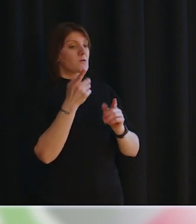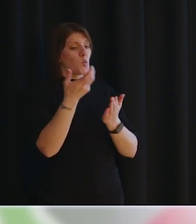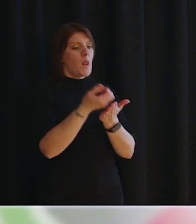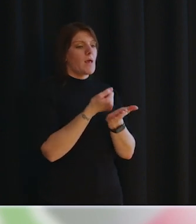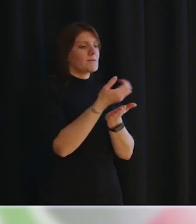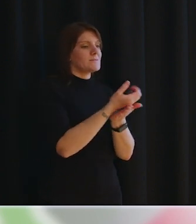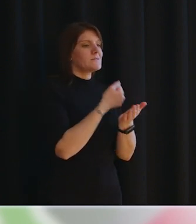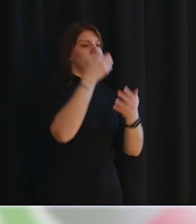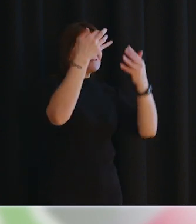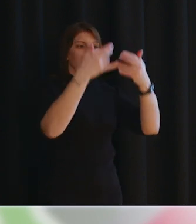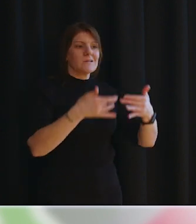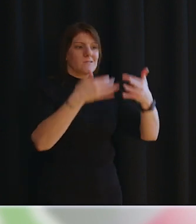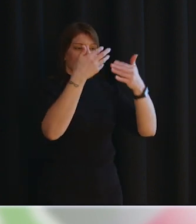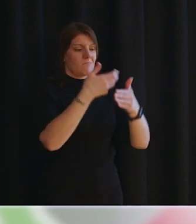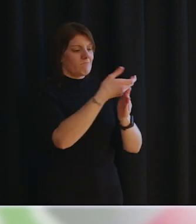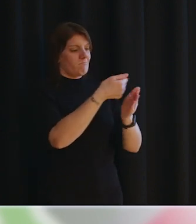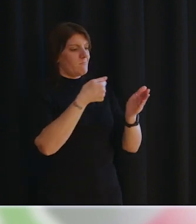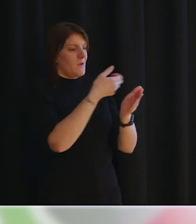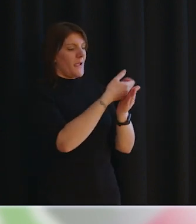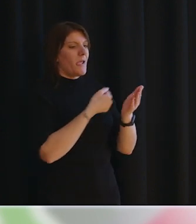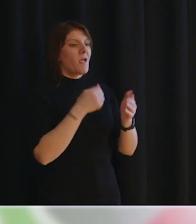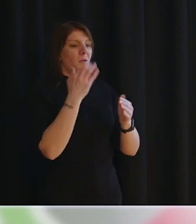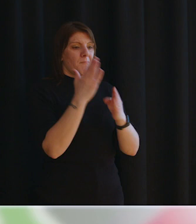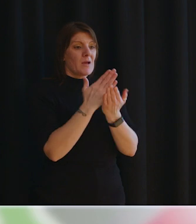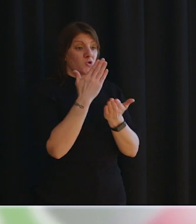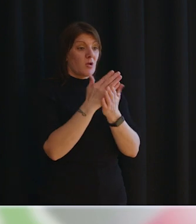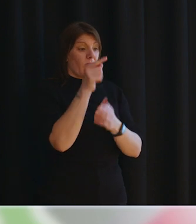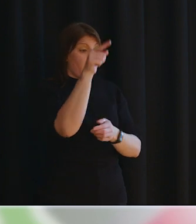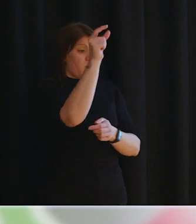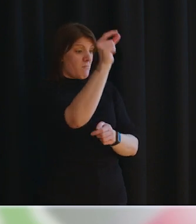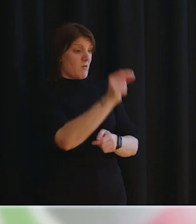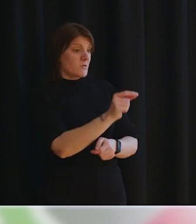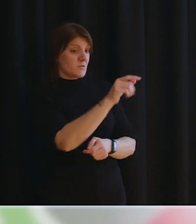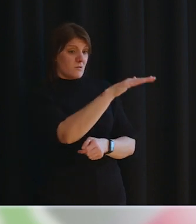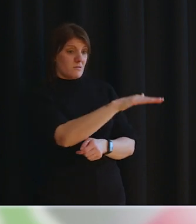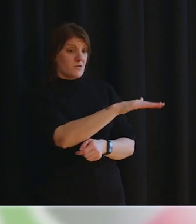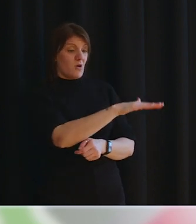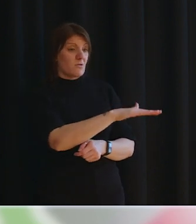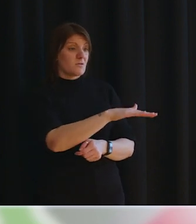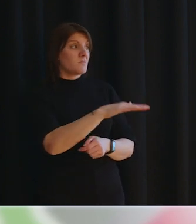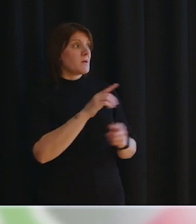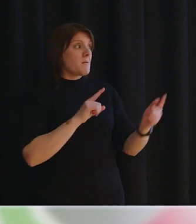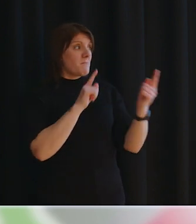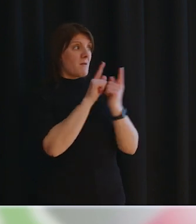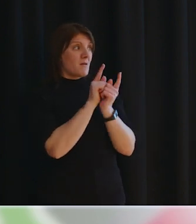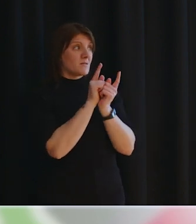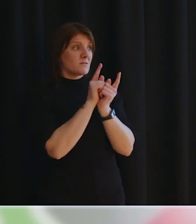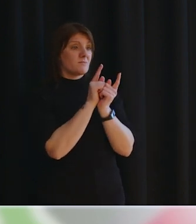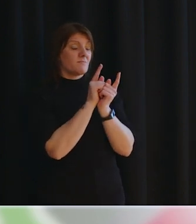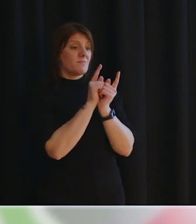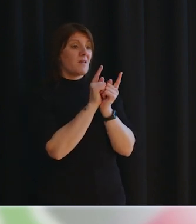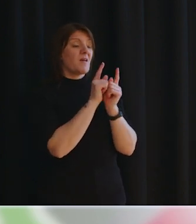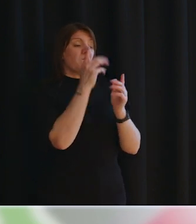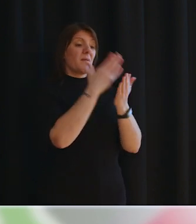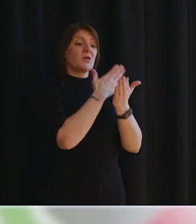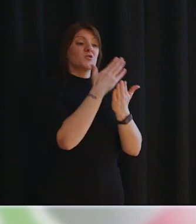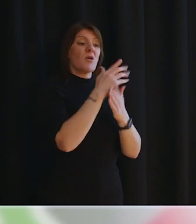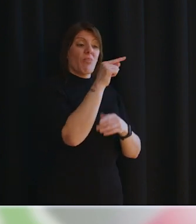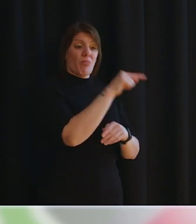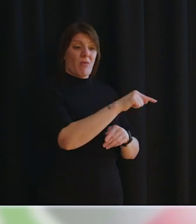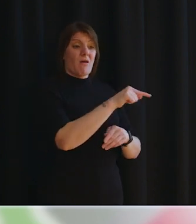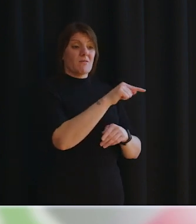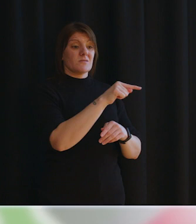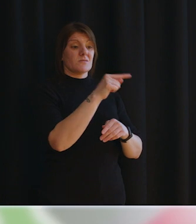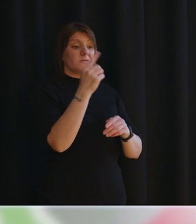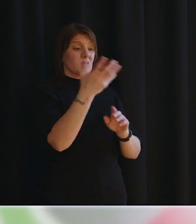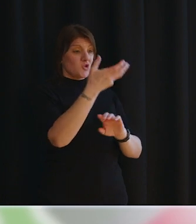sure that the person's needs are being met and the things you're putting into place for that person are actually having the impact you want them to